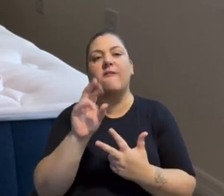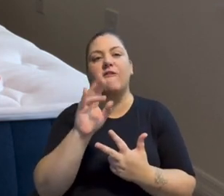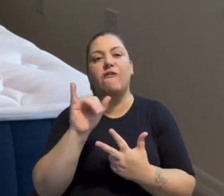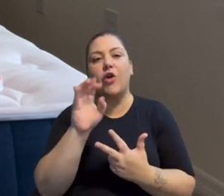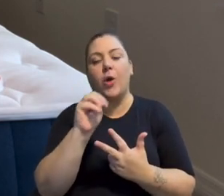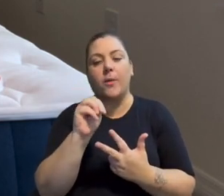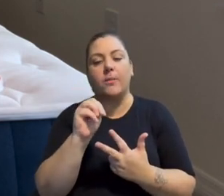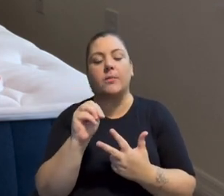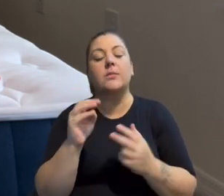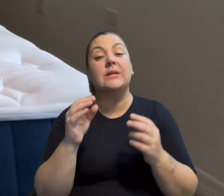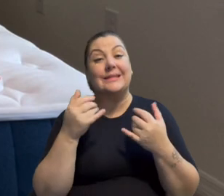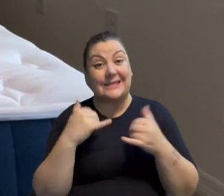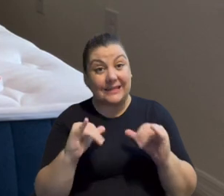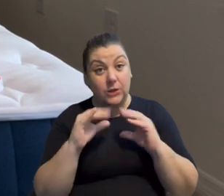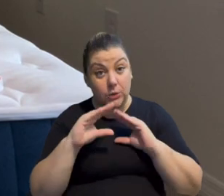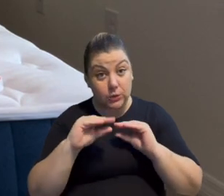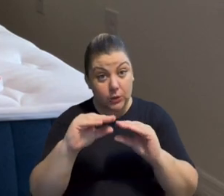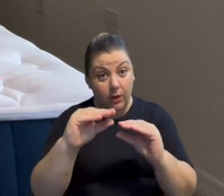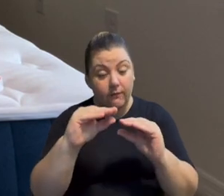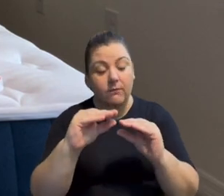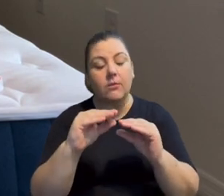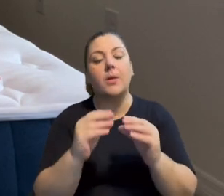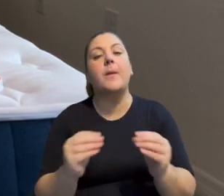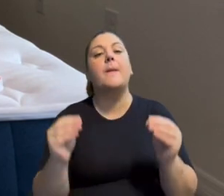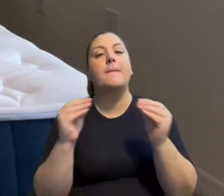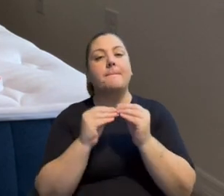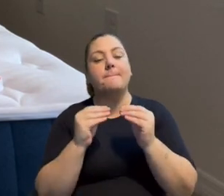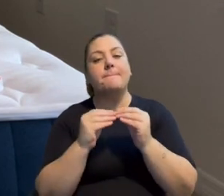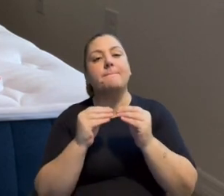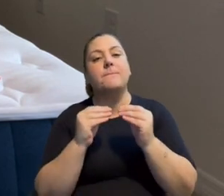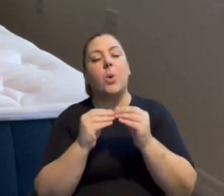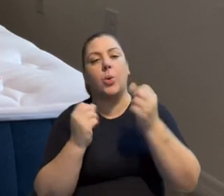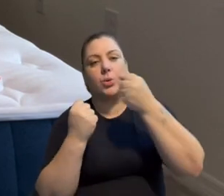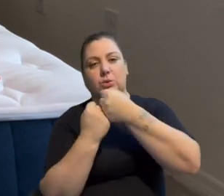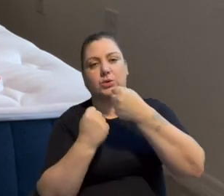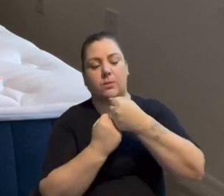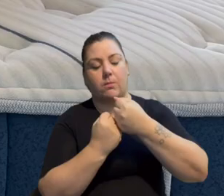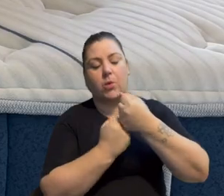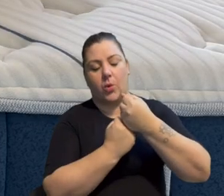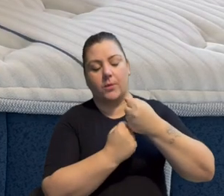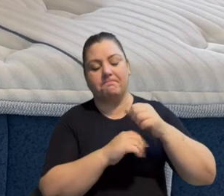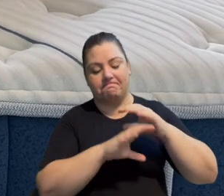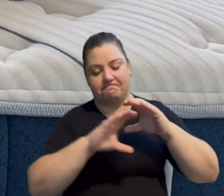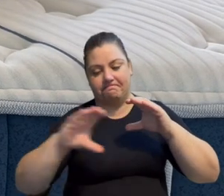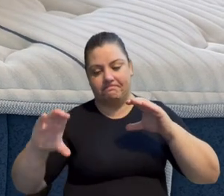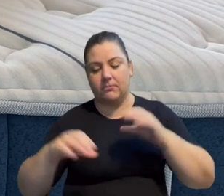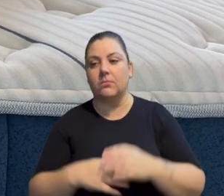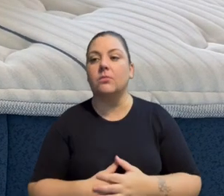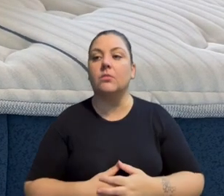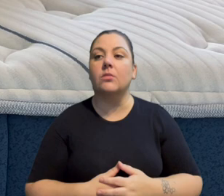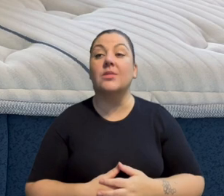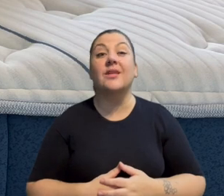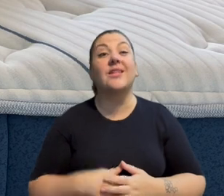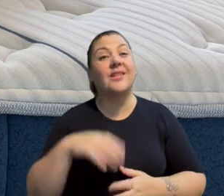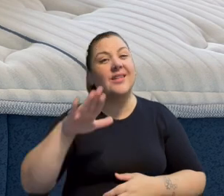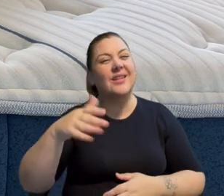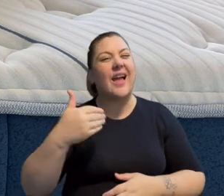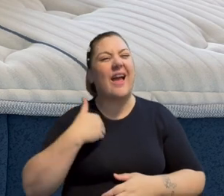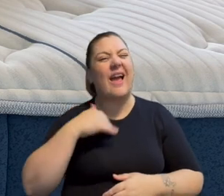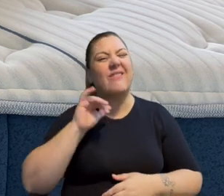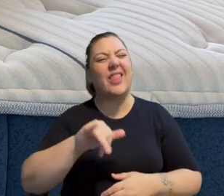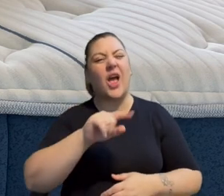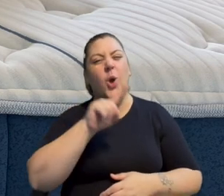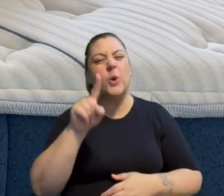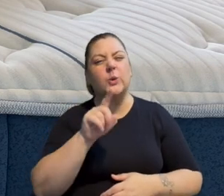Firm. So it still has a little bit of softness to it, but it'll give you a little bit more added support. Also, the fact that this mattress is zoned, that